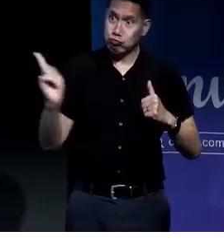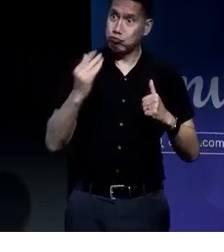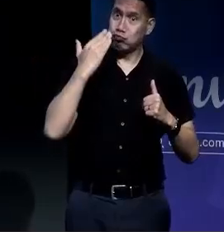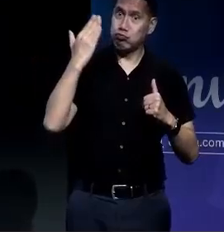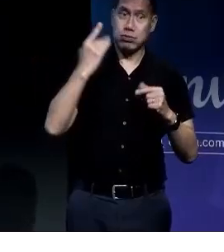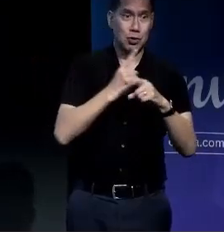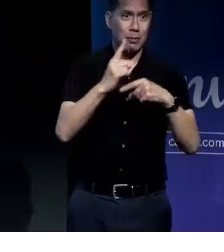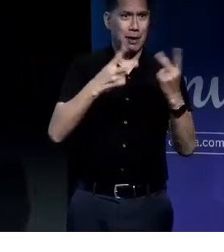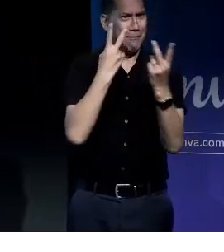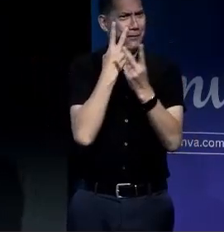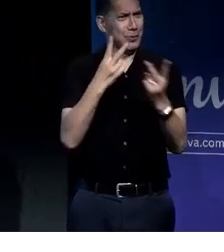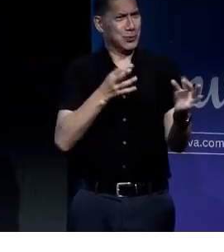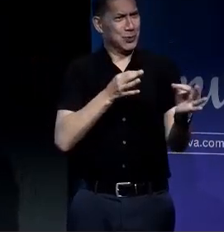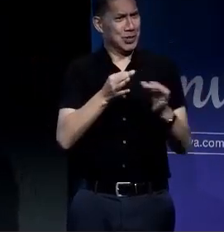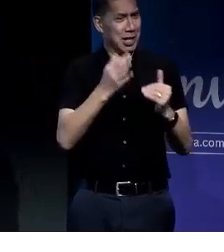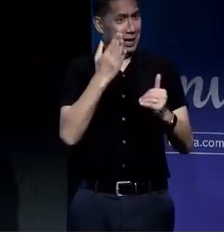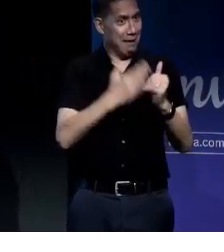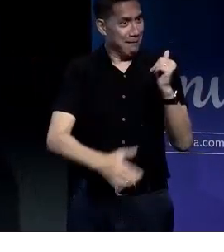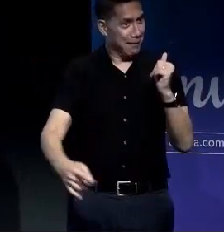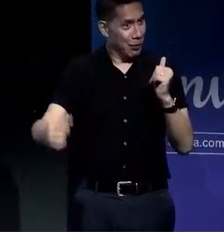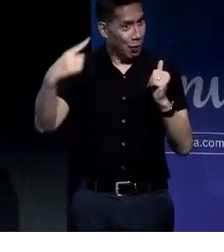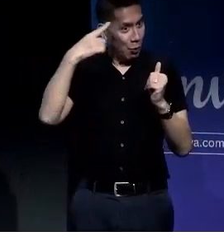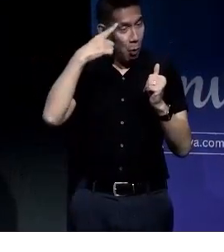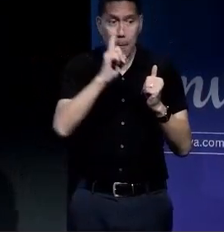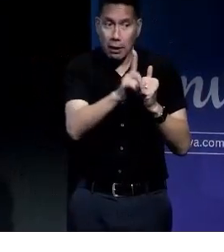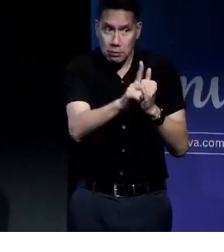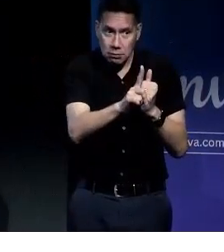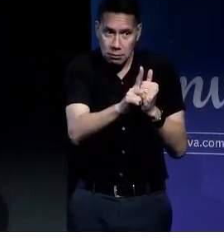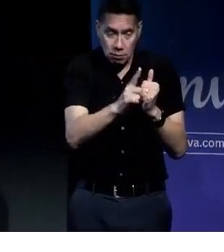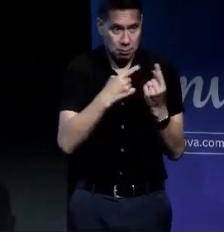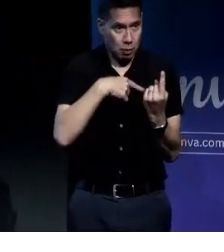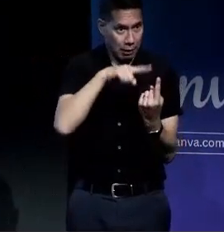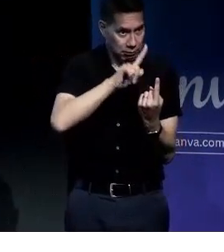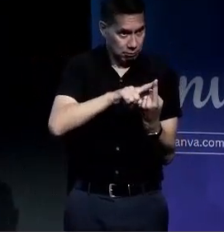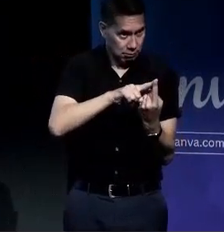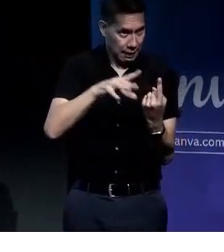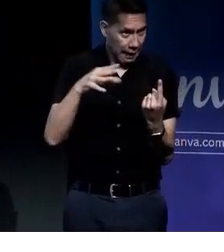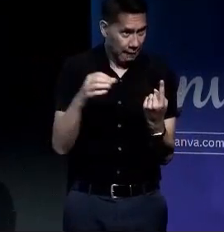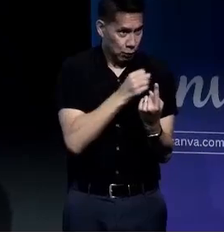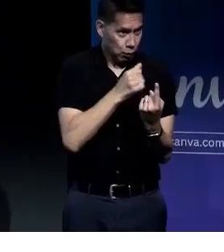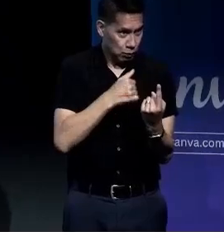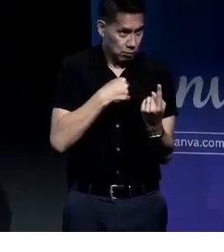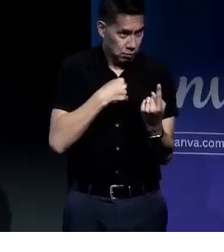about visual design. But one of the things that I have to do,